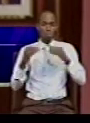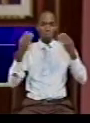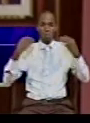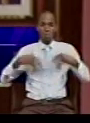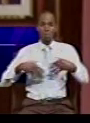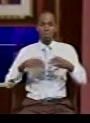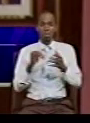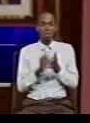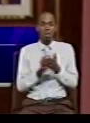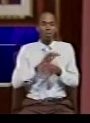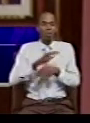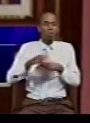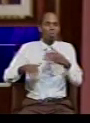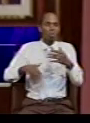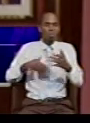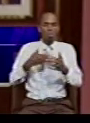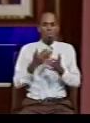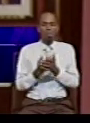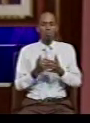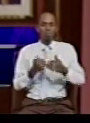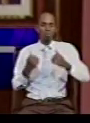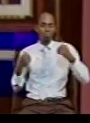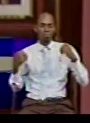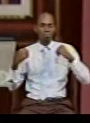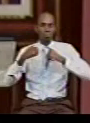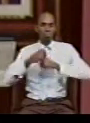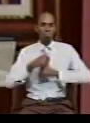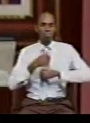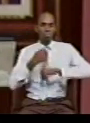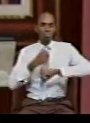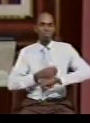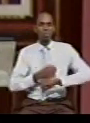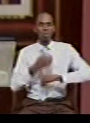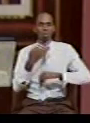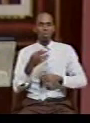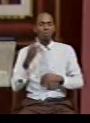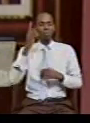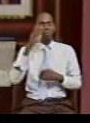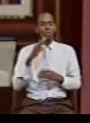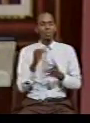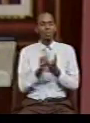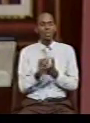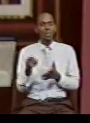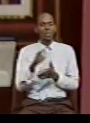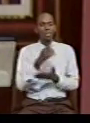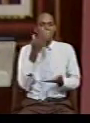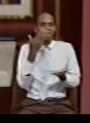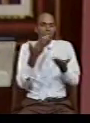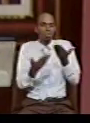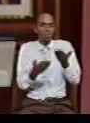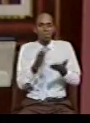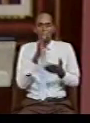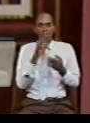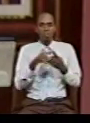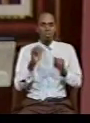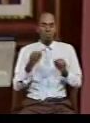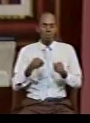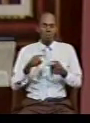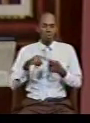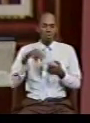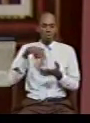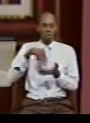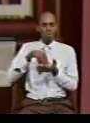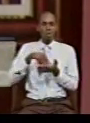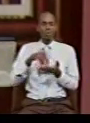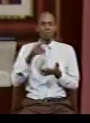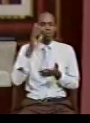God, that ye may be able to stand against the wiles of the devil. You will